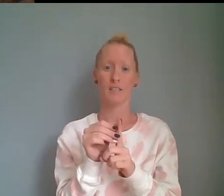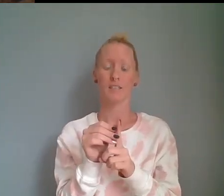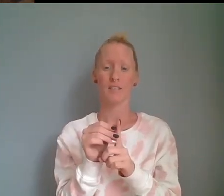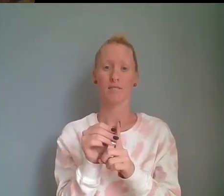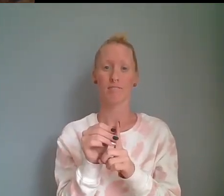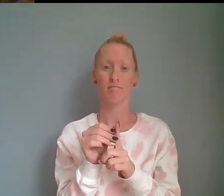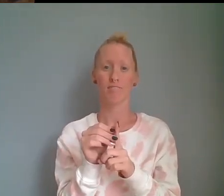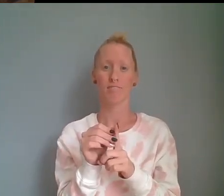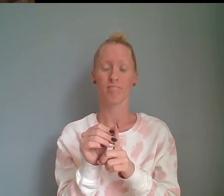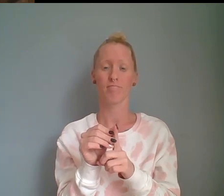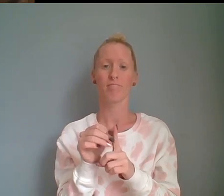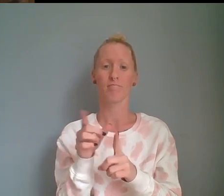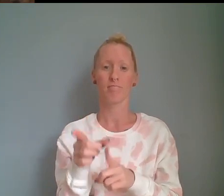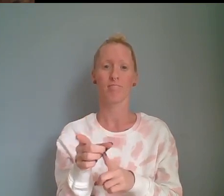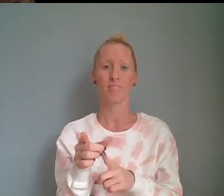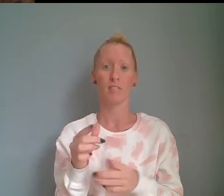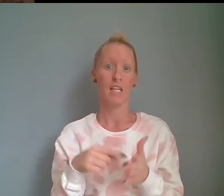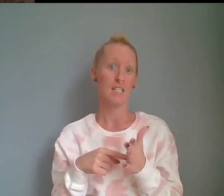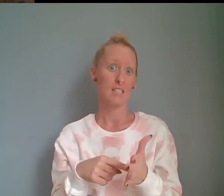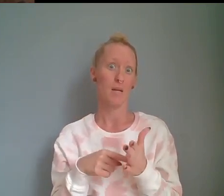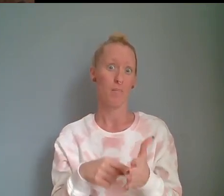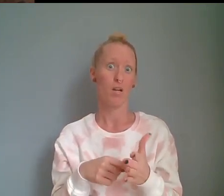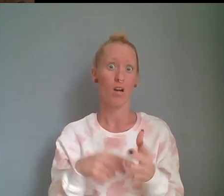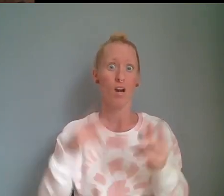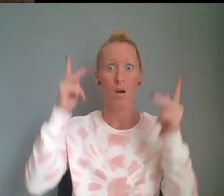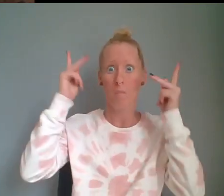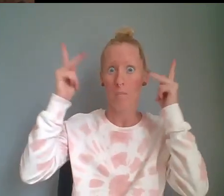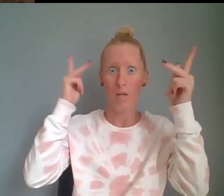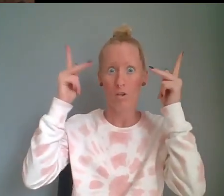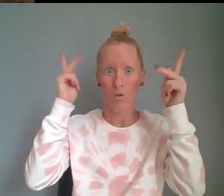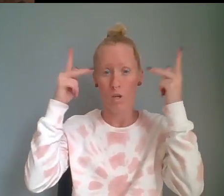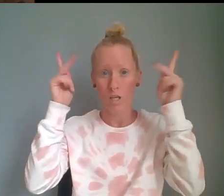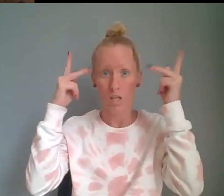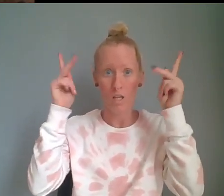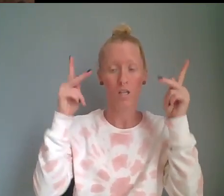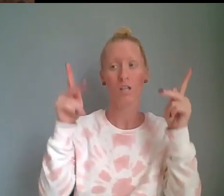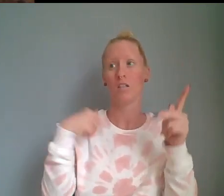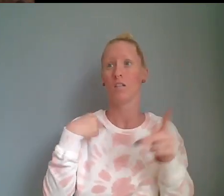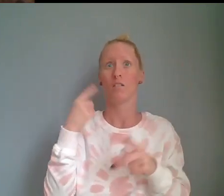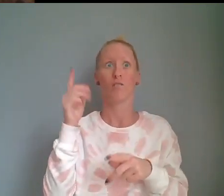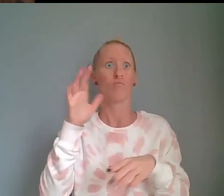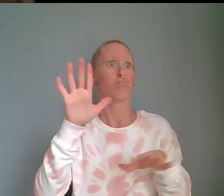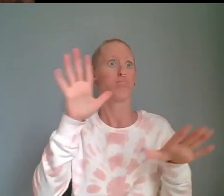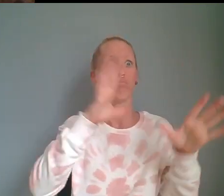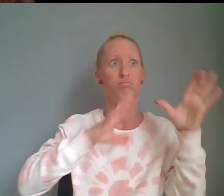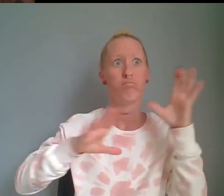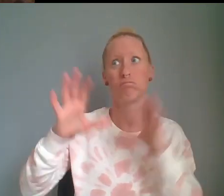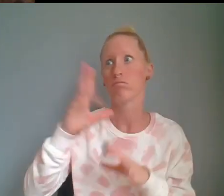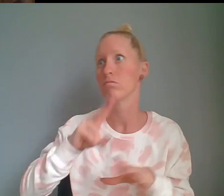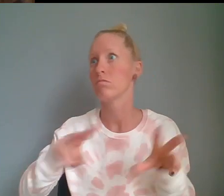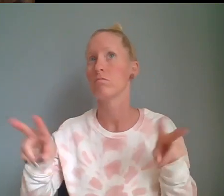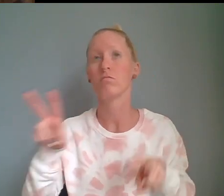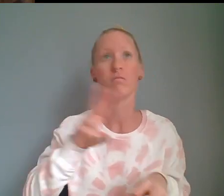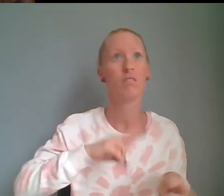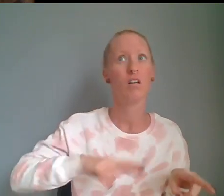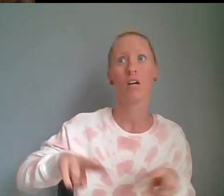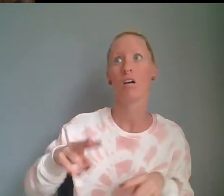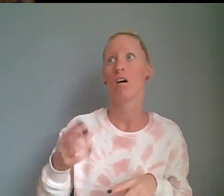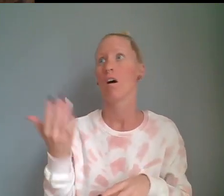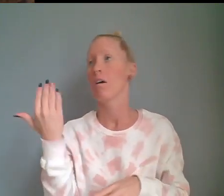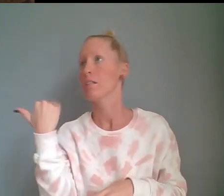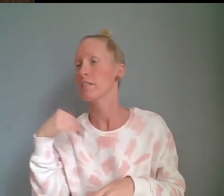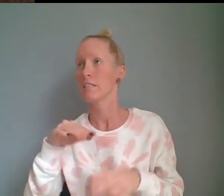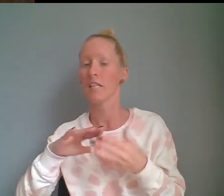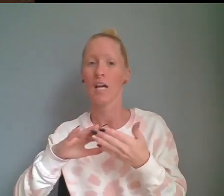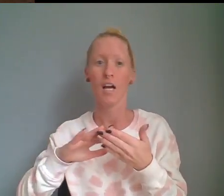the example of paranoia. If you're paranoid and hypervigilant and looking for threat in downtown Baghdad,